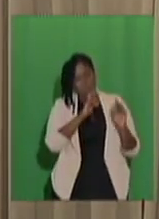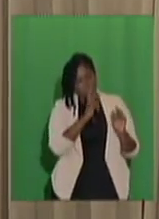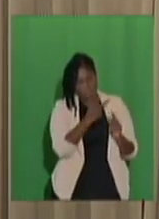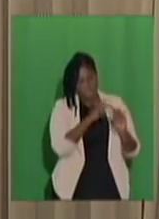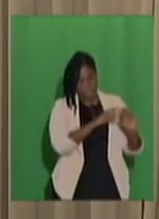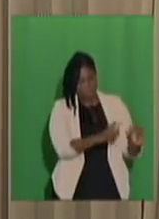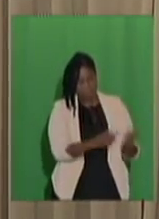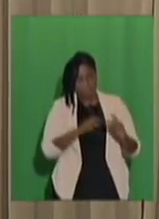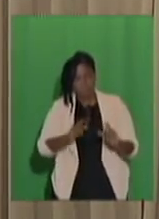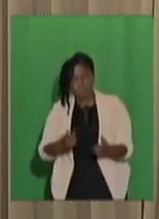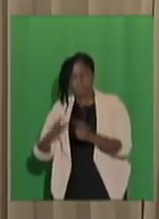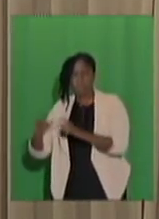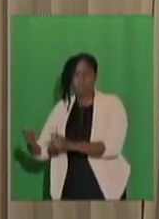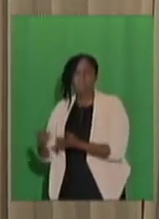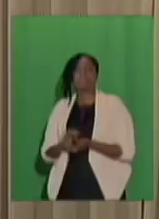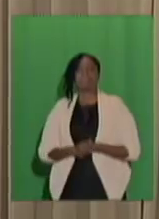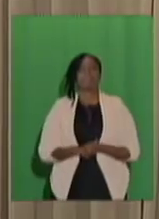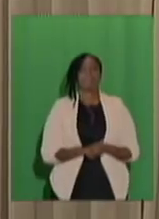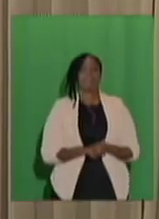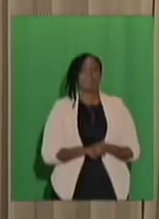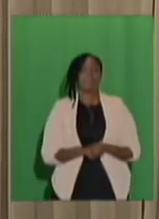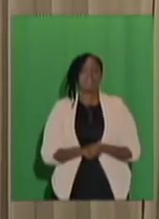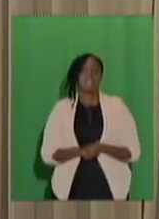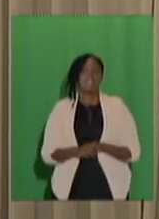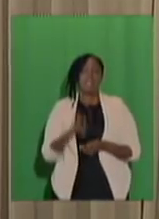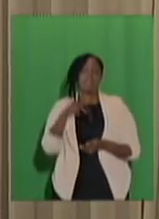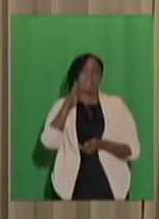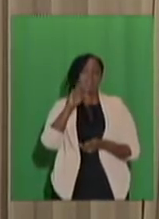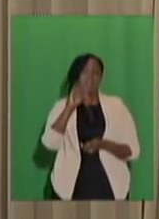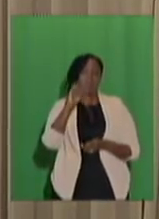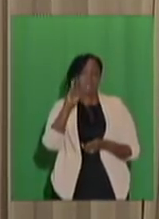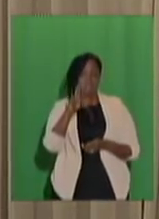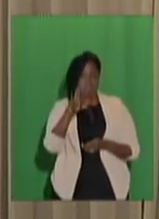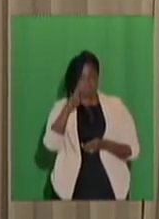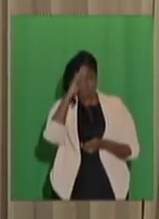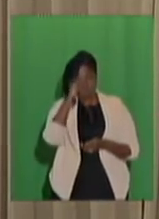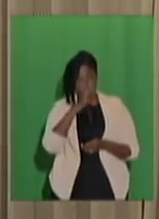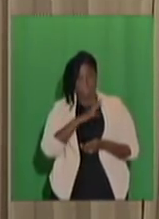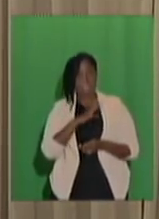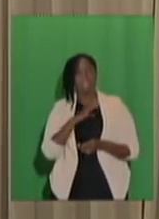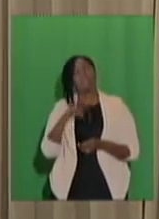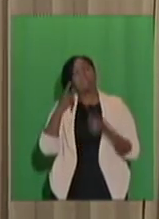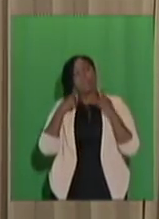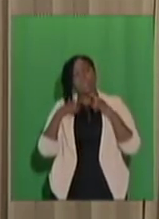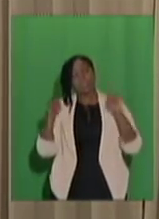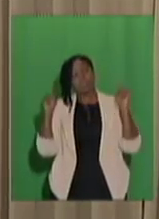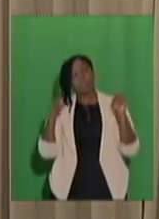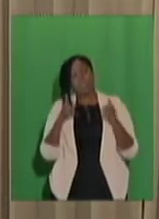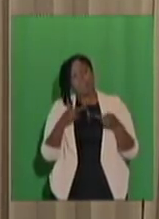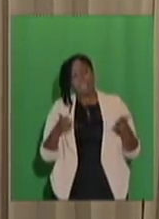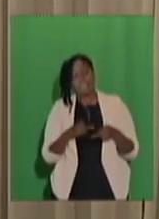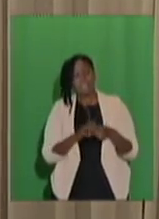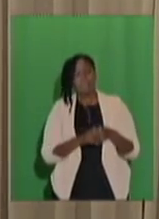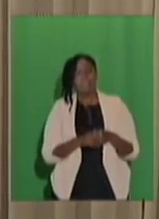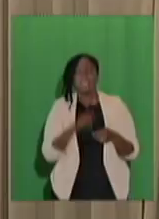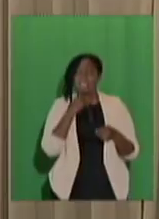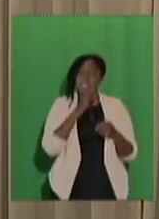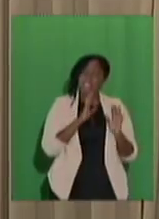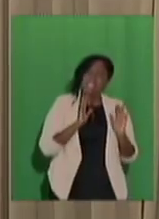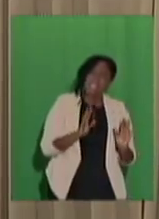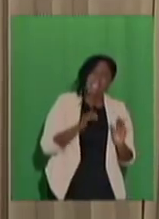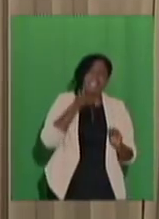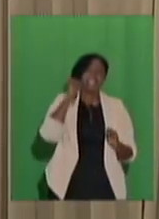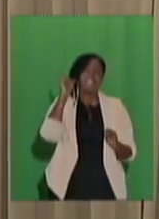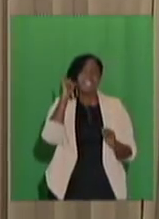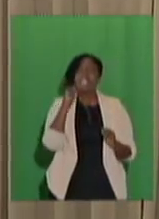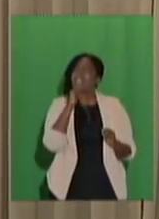Good morning, Minister Pryor Bihari, AZP News. Morning, Pryor. Good morning. Good morning. Minister, you didn't really fully answer my question yesterday, so